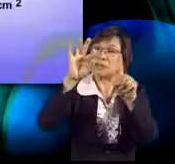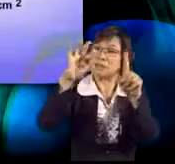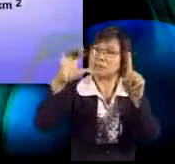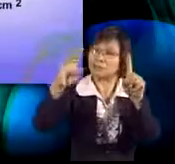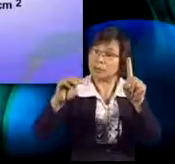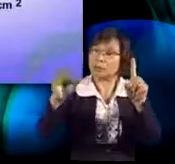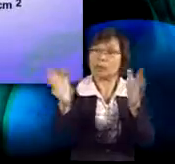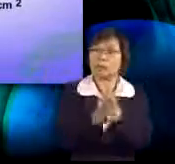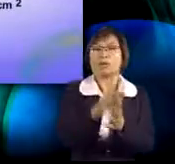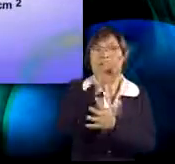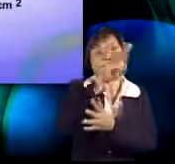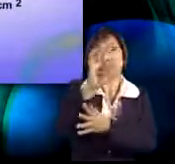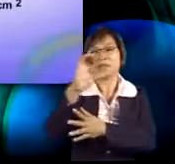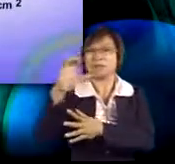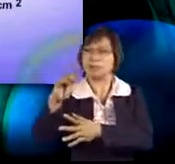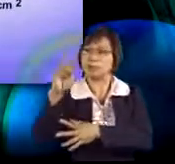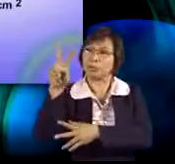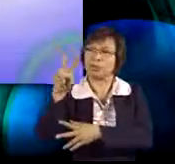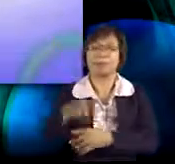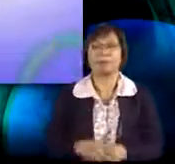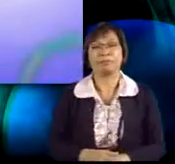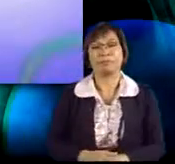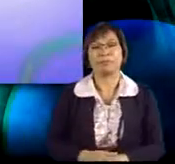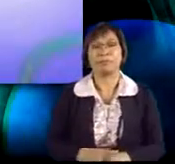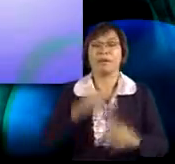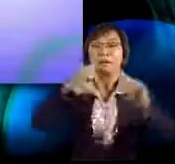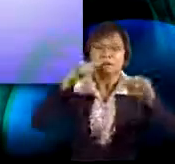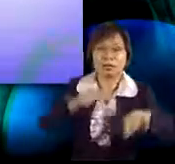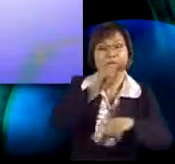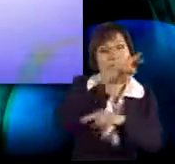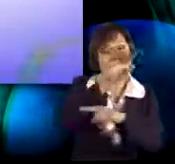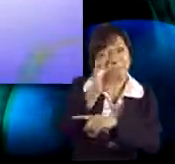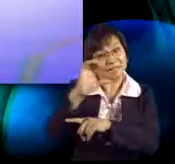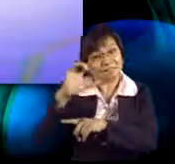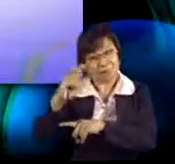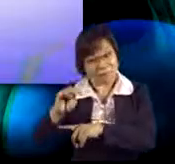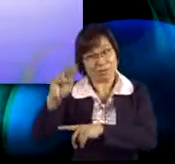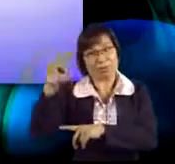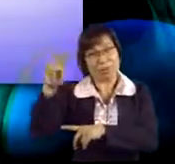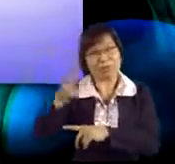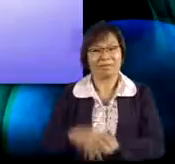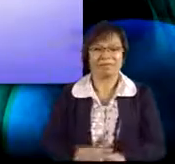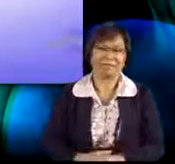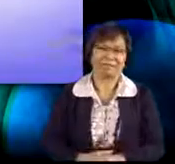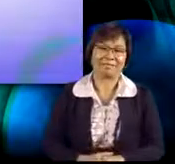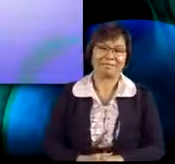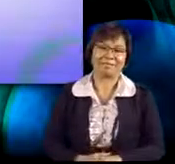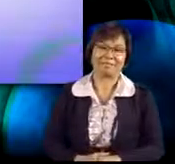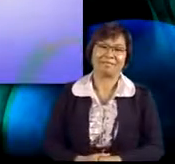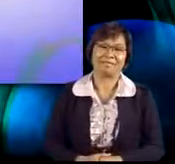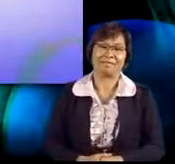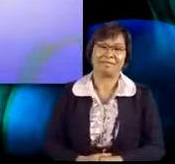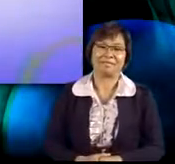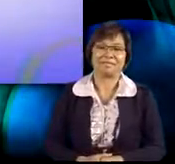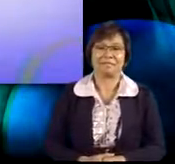centimeters square equals to 29 centimeters square. The answer is 29 centimeters square.